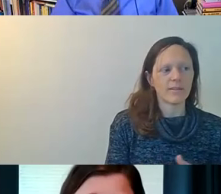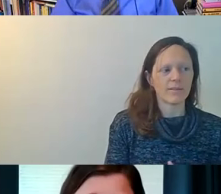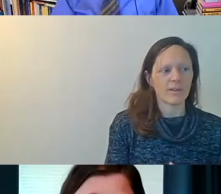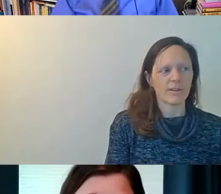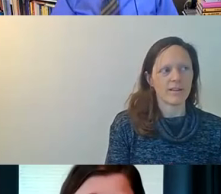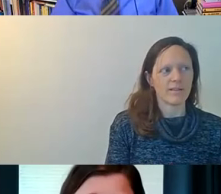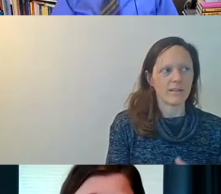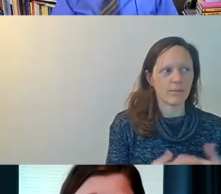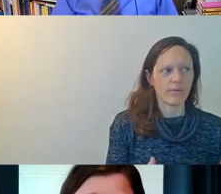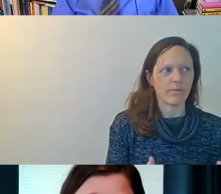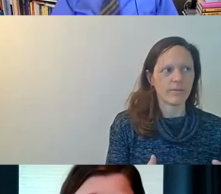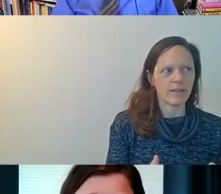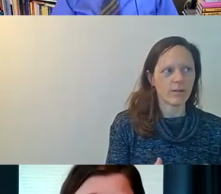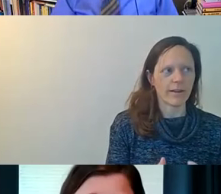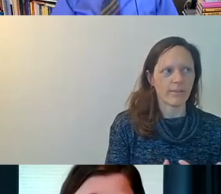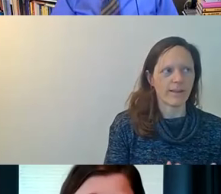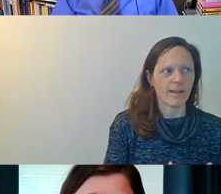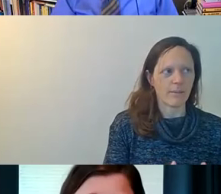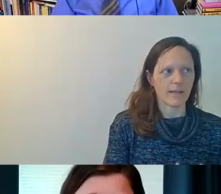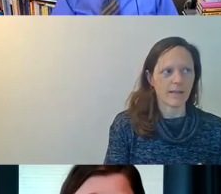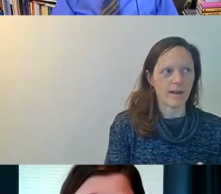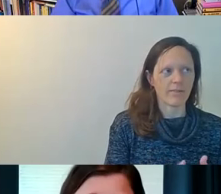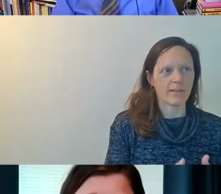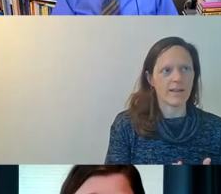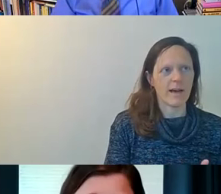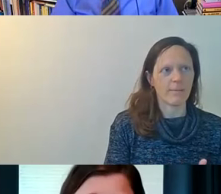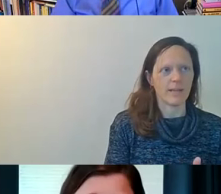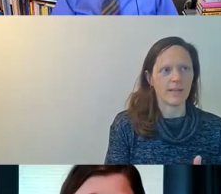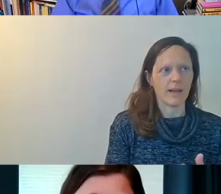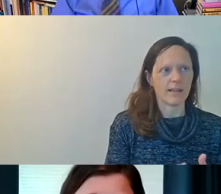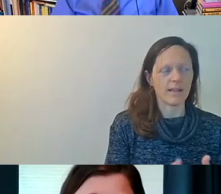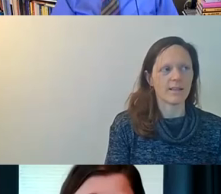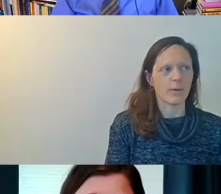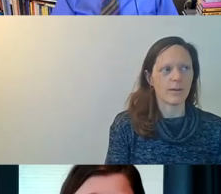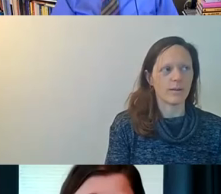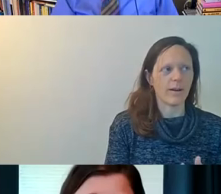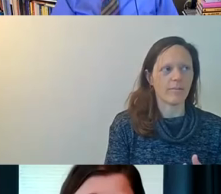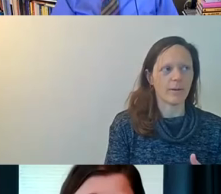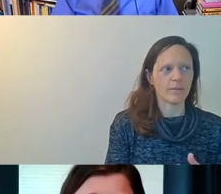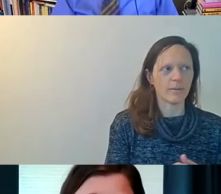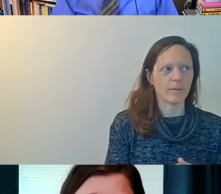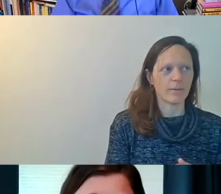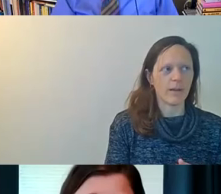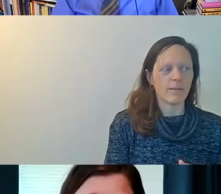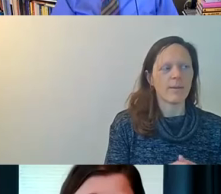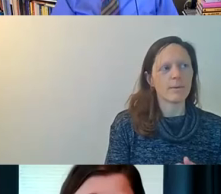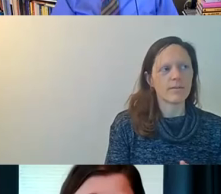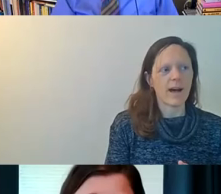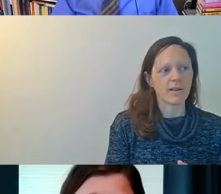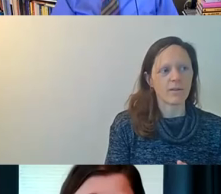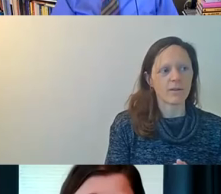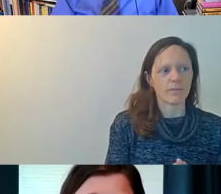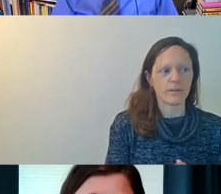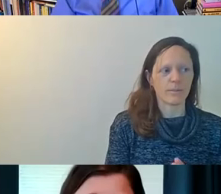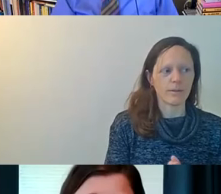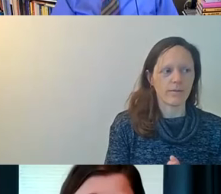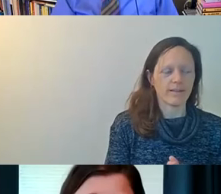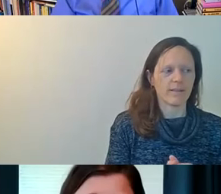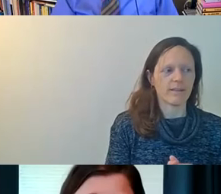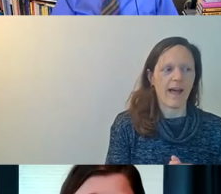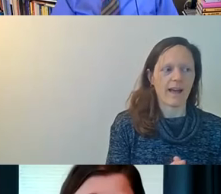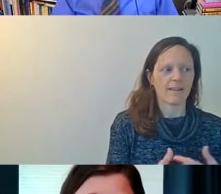baseline level of service. And as we've seen throughout the pandemic, it often does not meet needs when you have multiple members of a household or